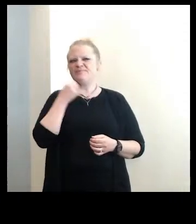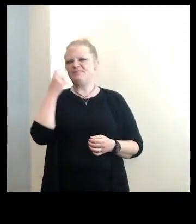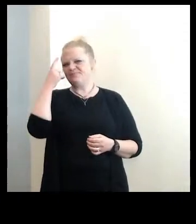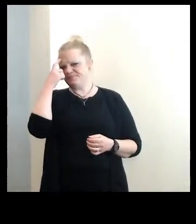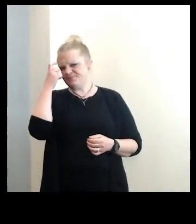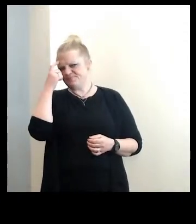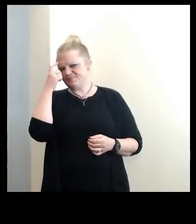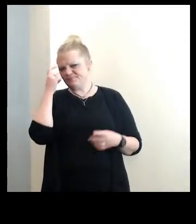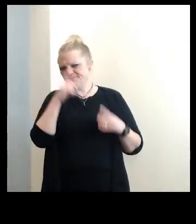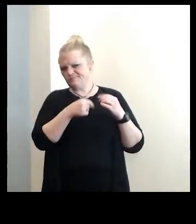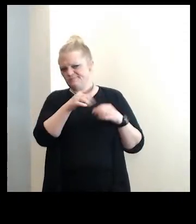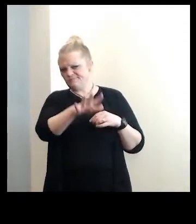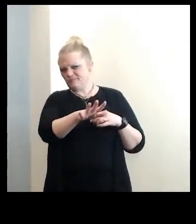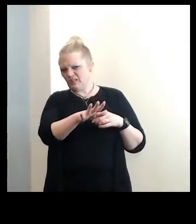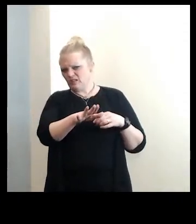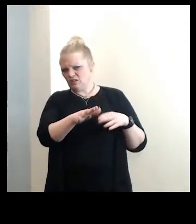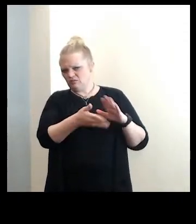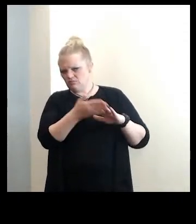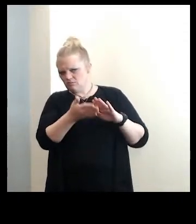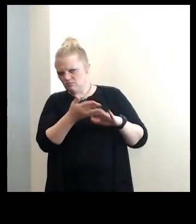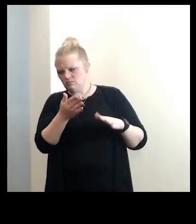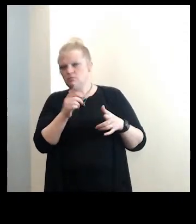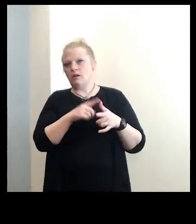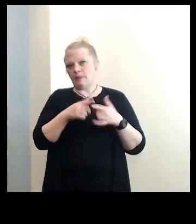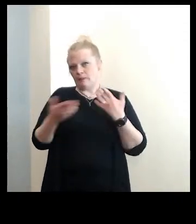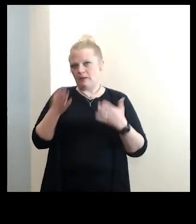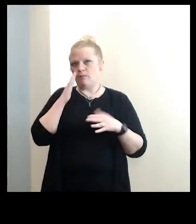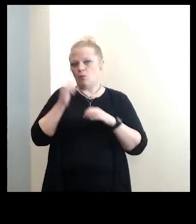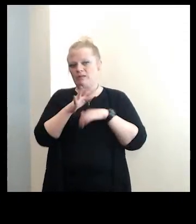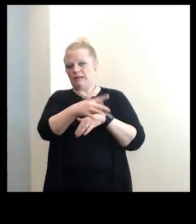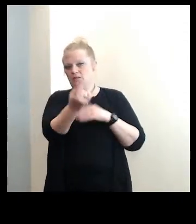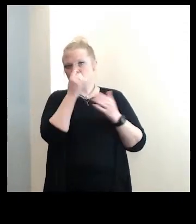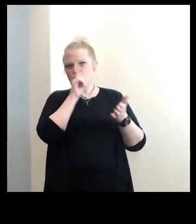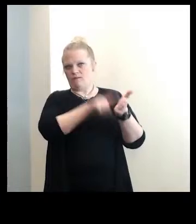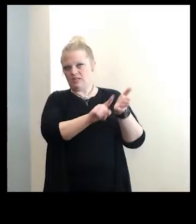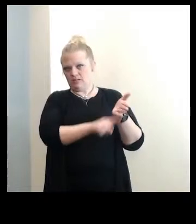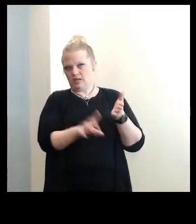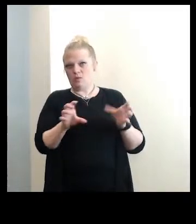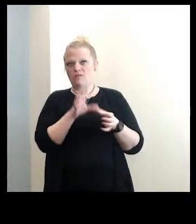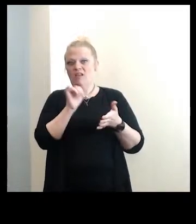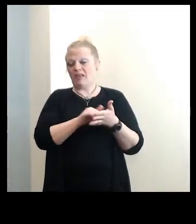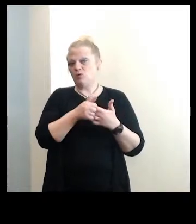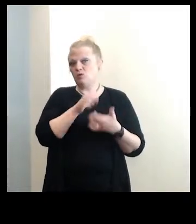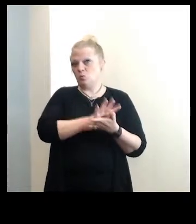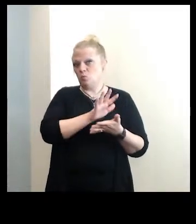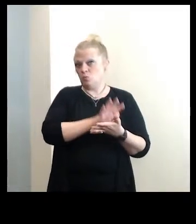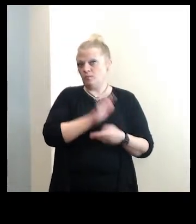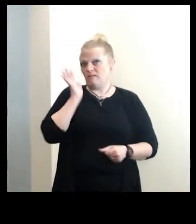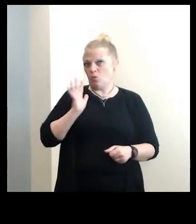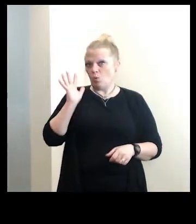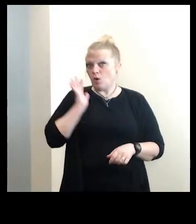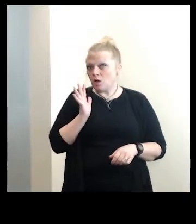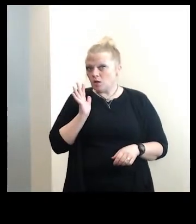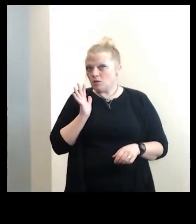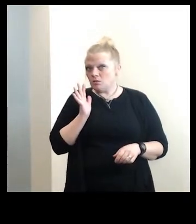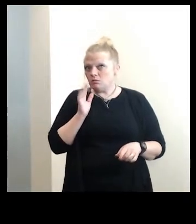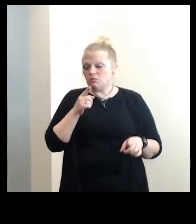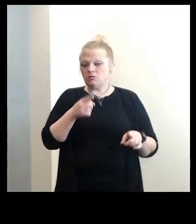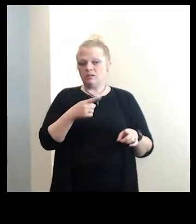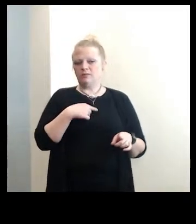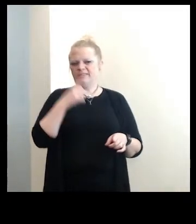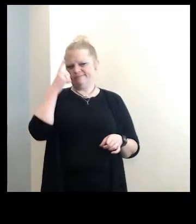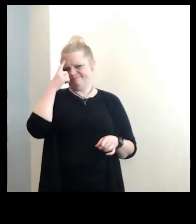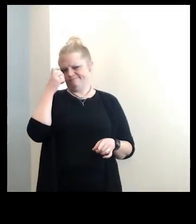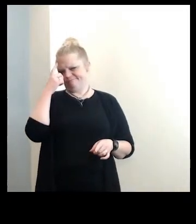about practices, and we may send a sanitarian to investigate. We've done that with schools in the past, where there was